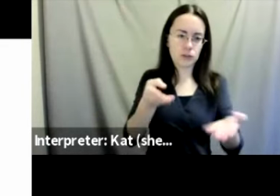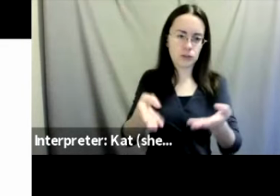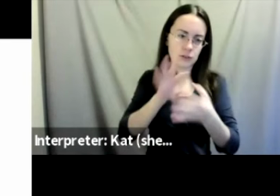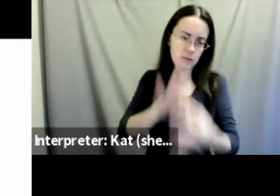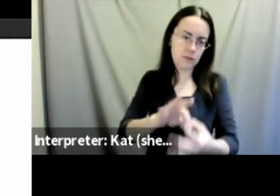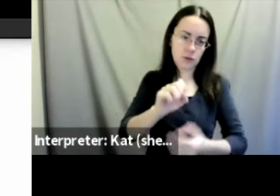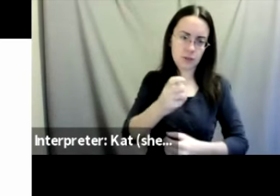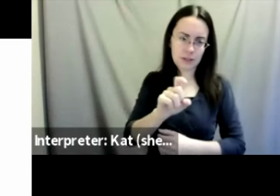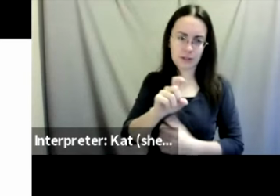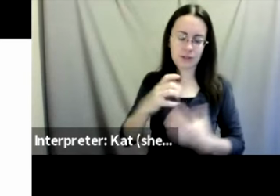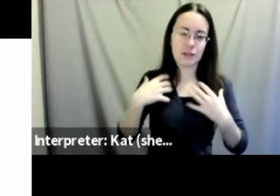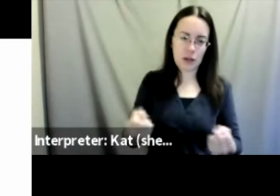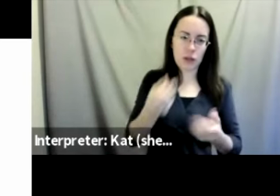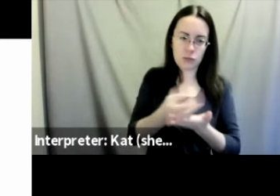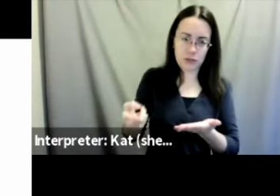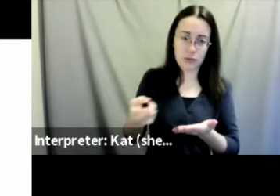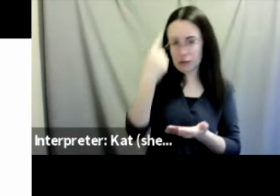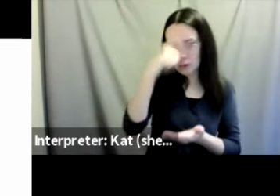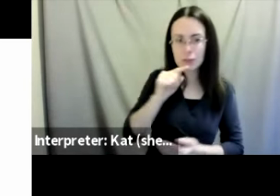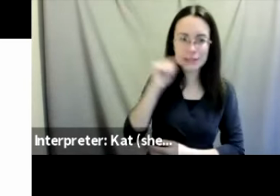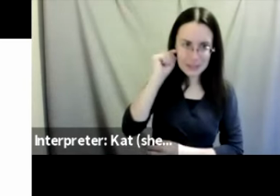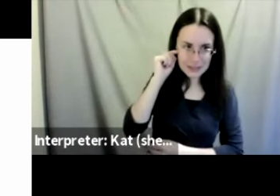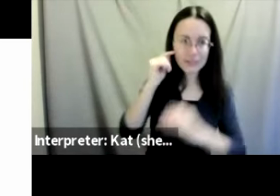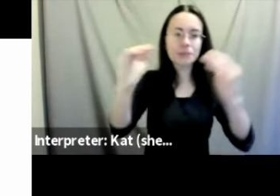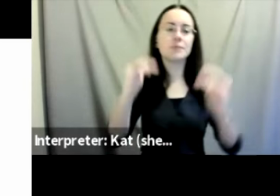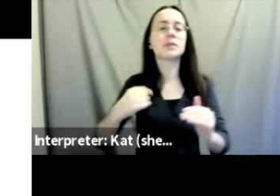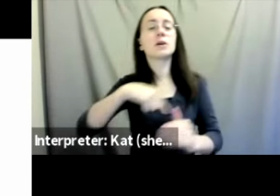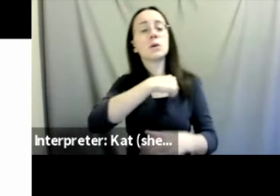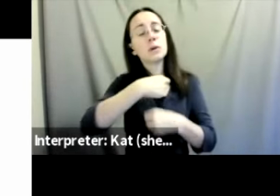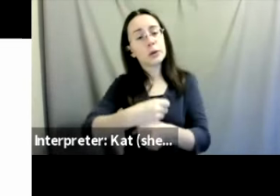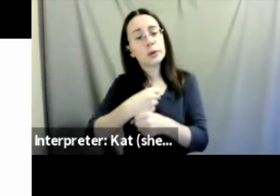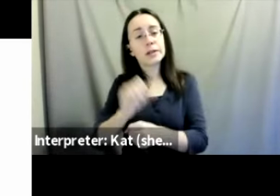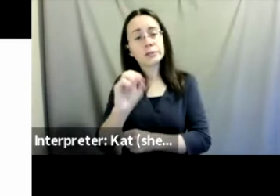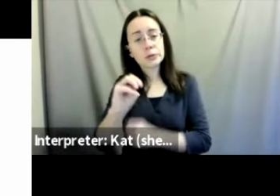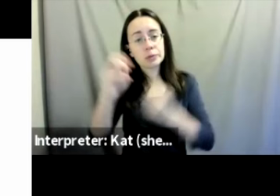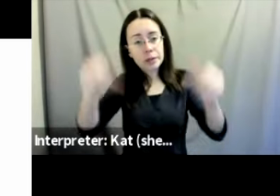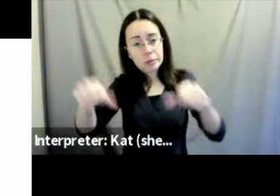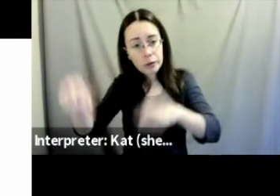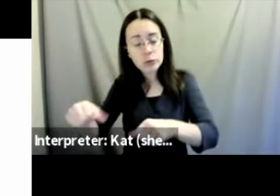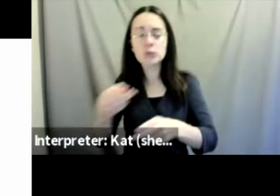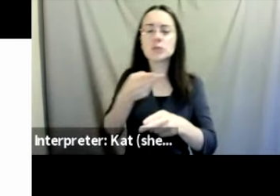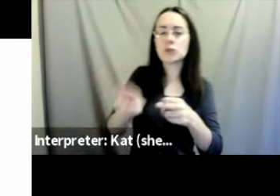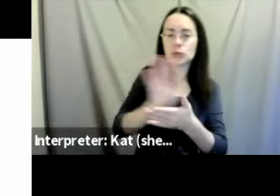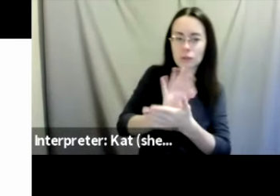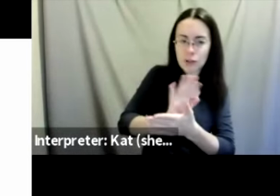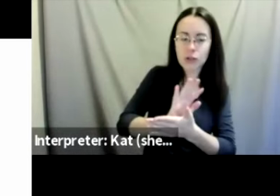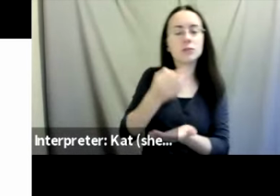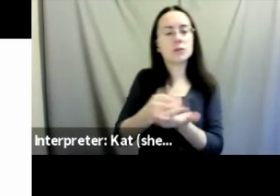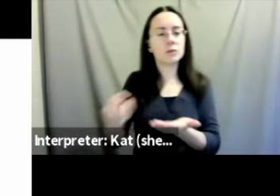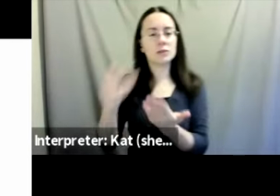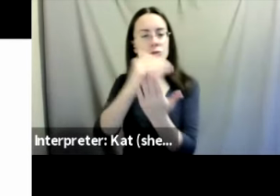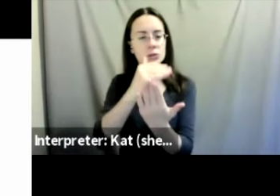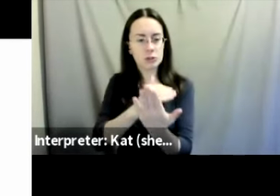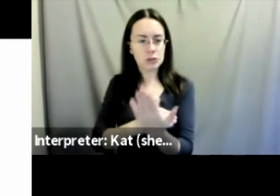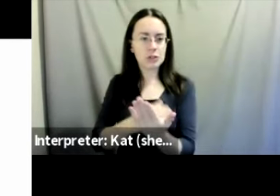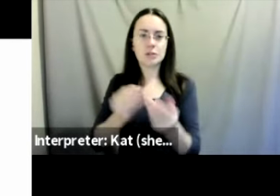creating social media posts, short informative videos, and resource sheets to directly provide information to young people in Atlanta